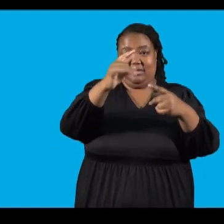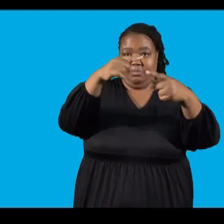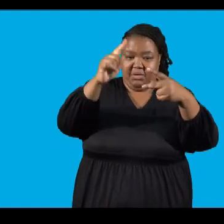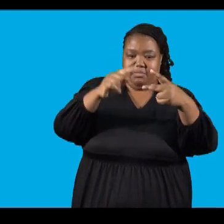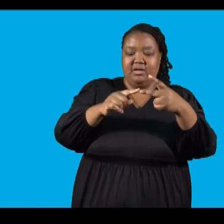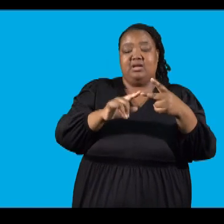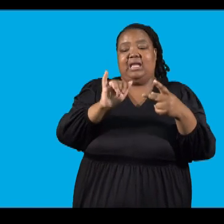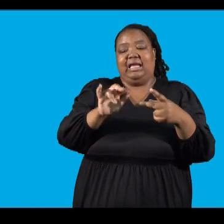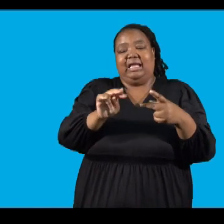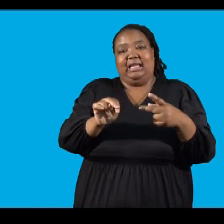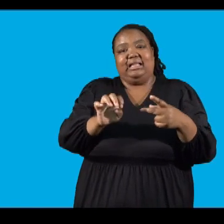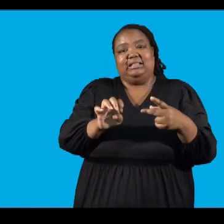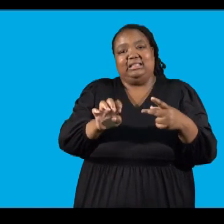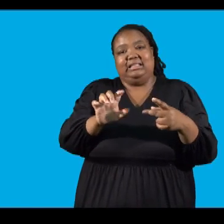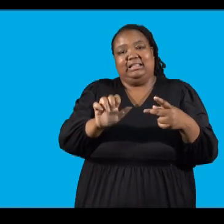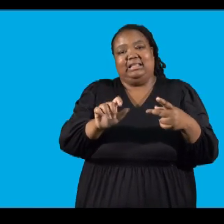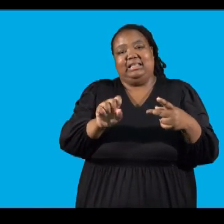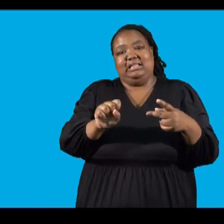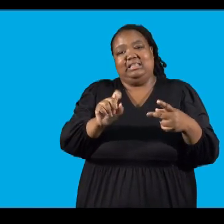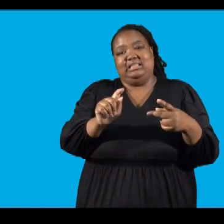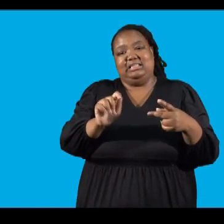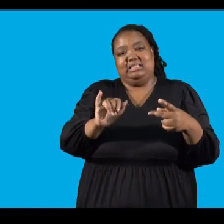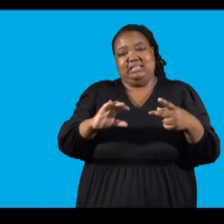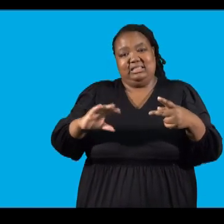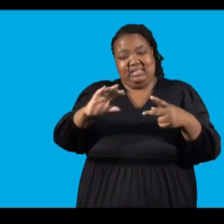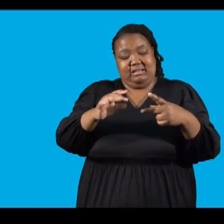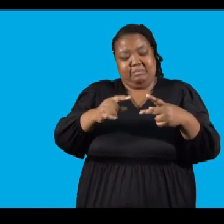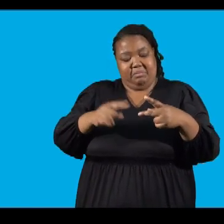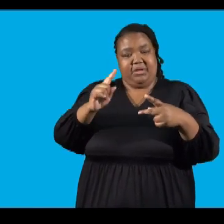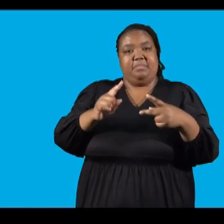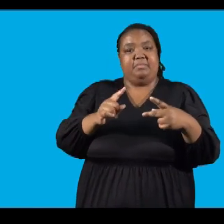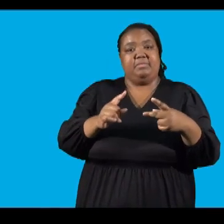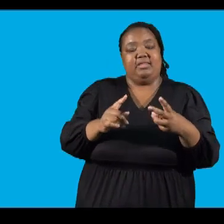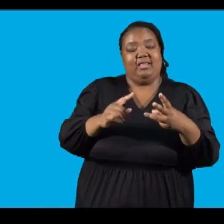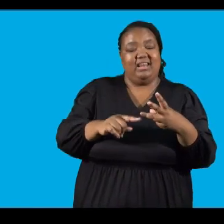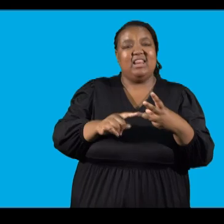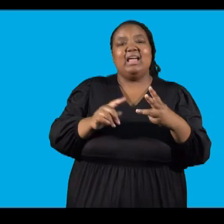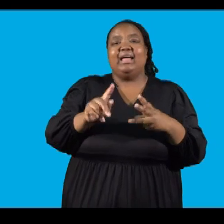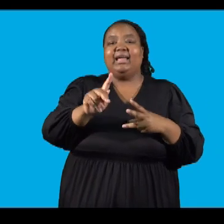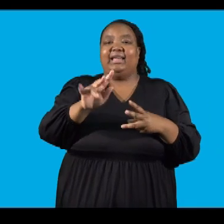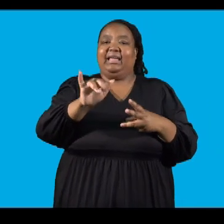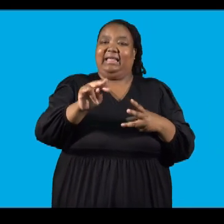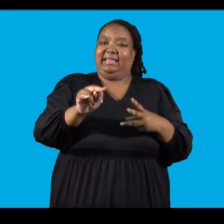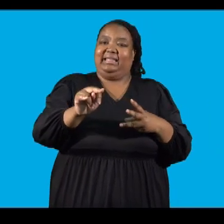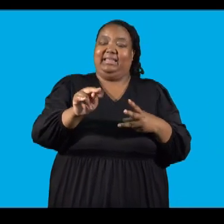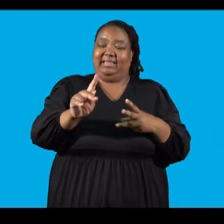and 1 mark for the inelastic part. And the other mark, you get it for